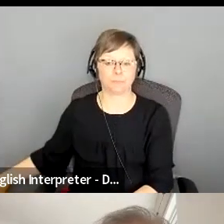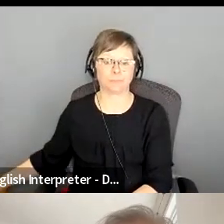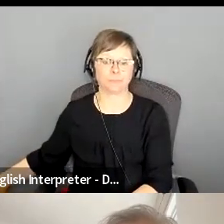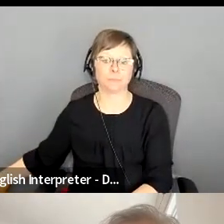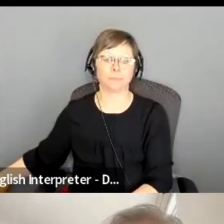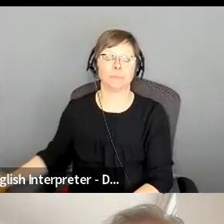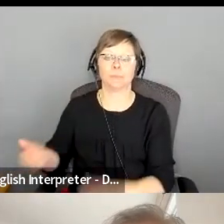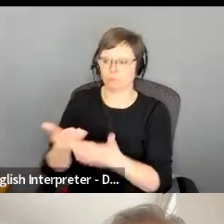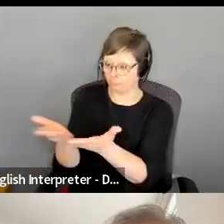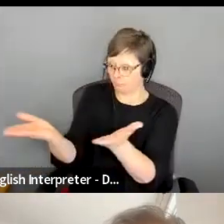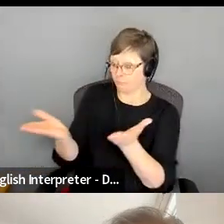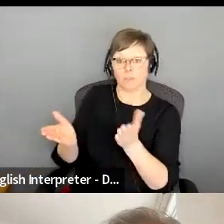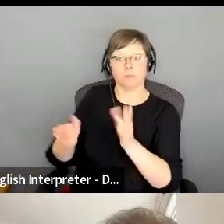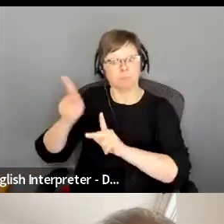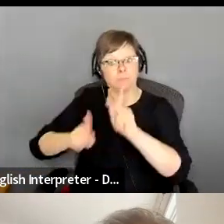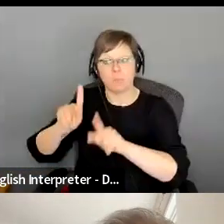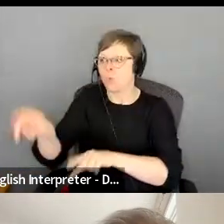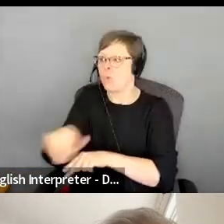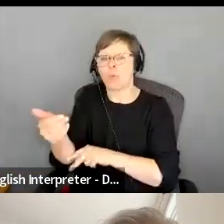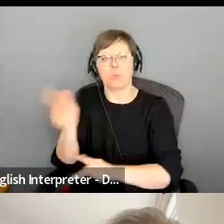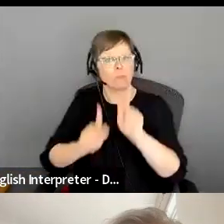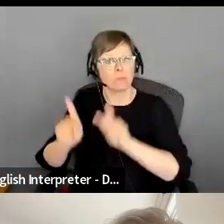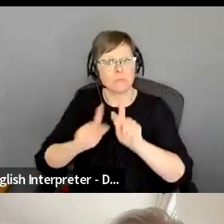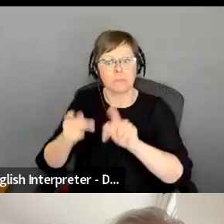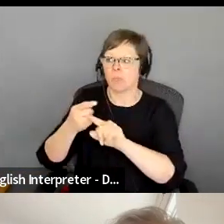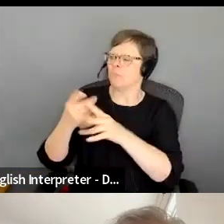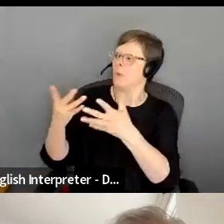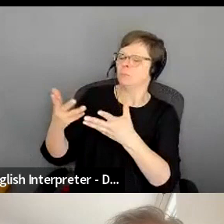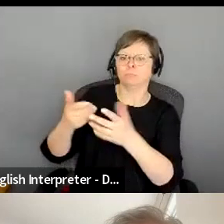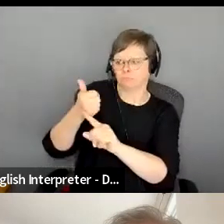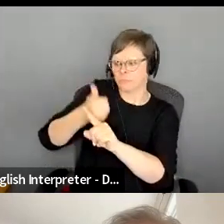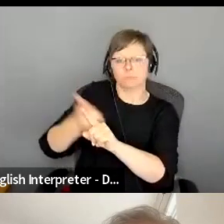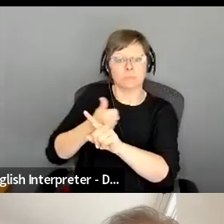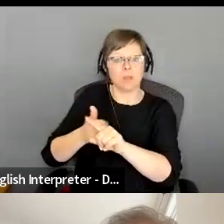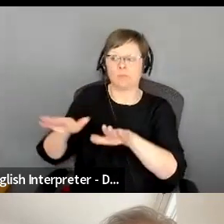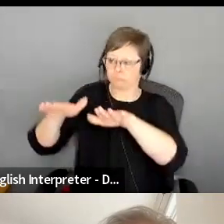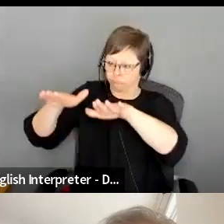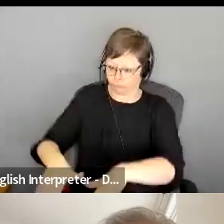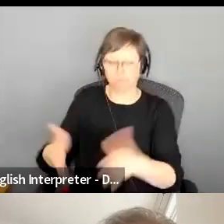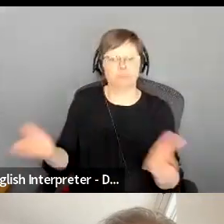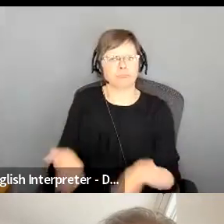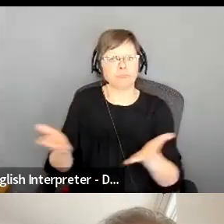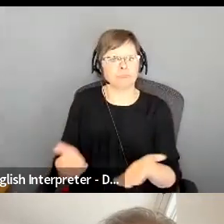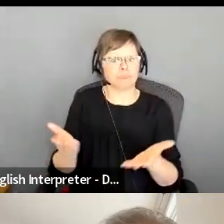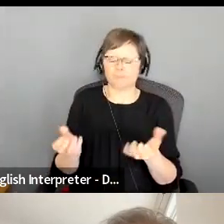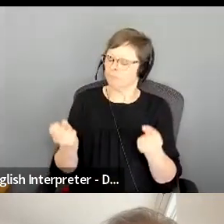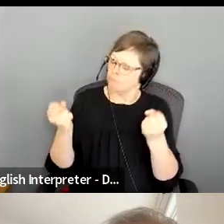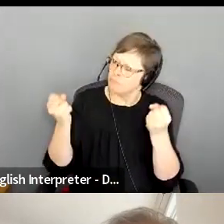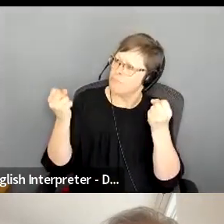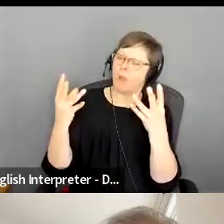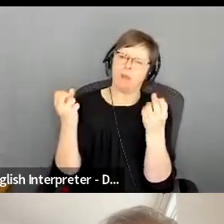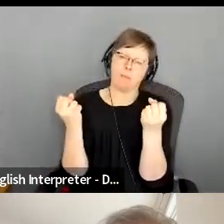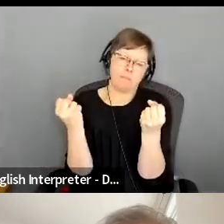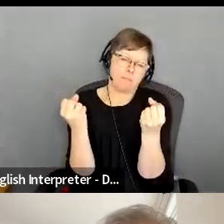These people and other peoples of the Salish Sea have made their homes in this area for many thousands of years.